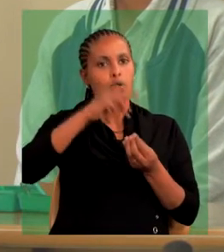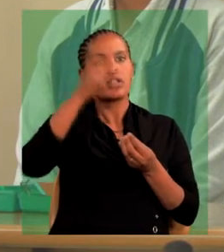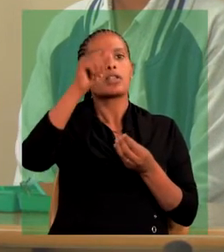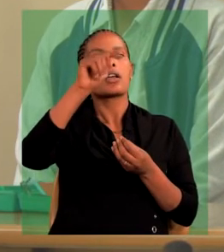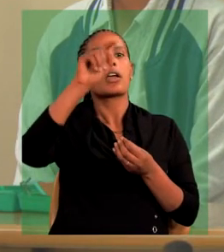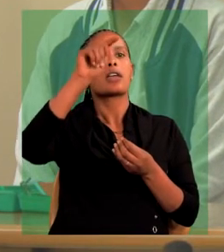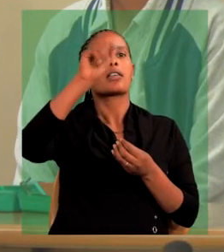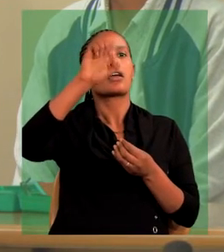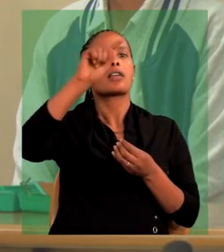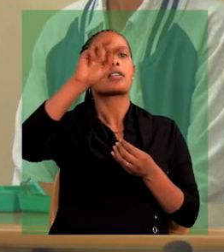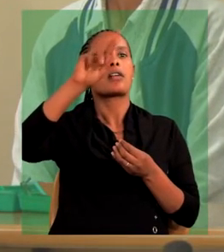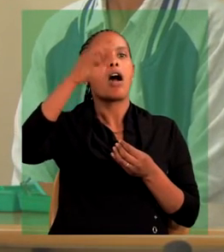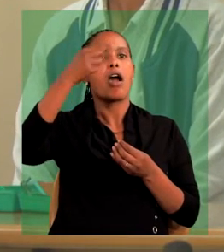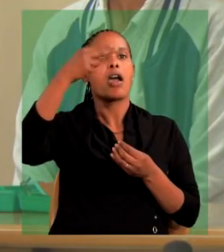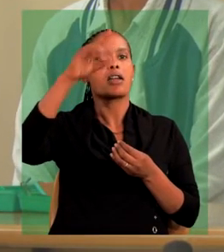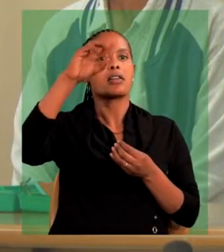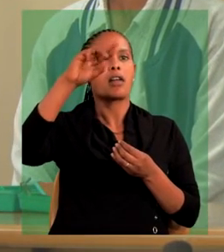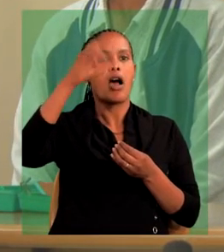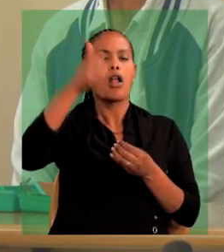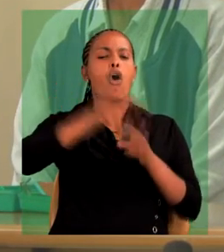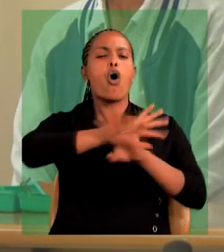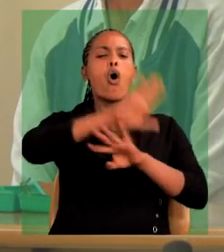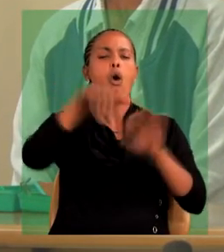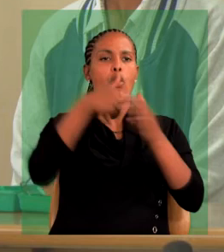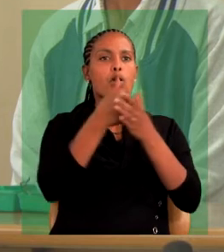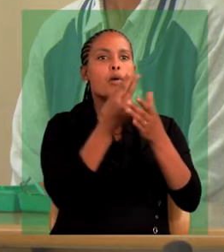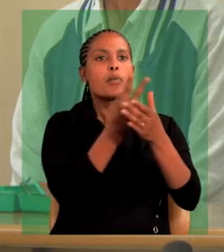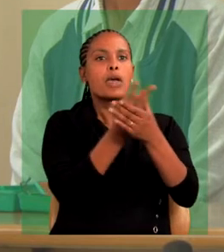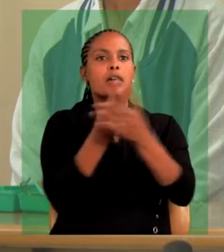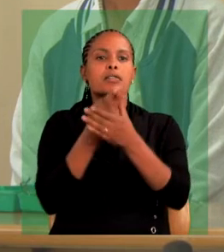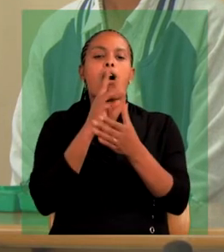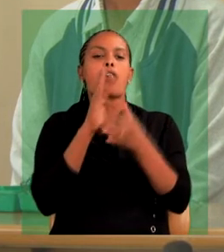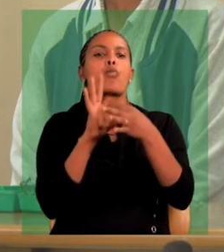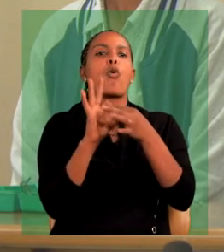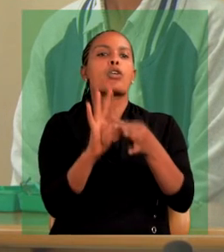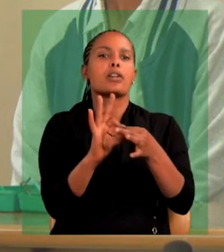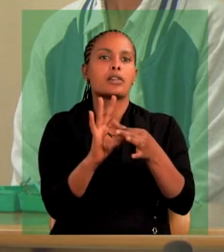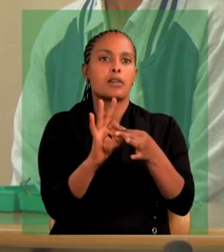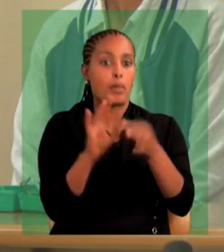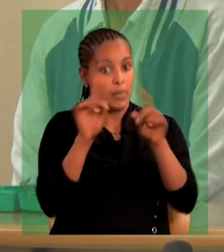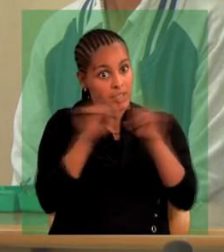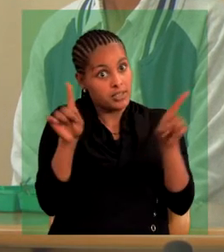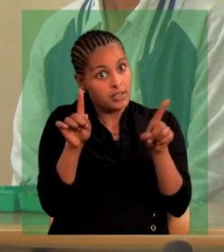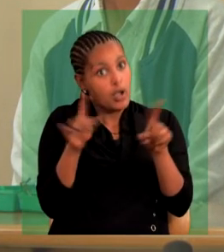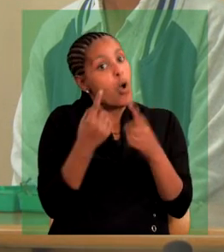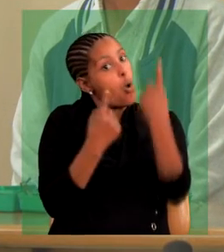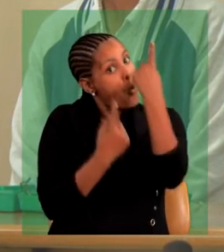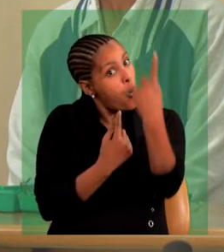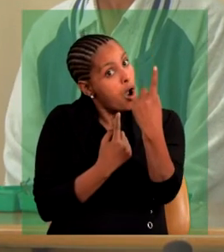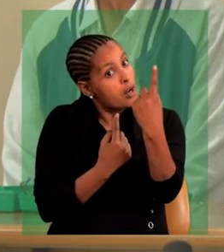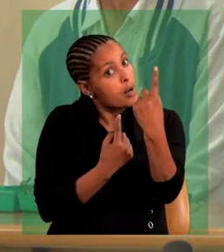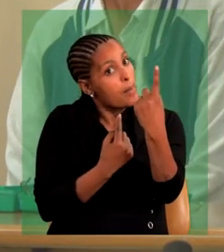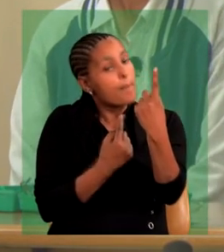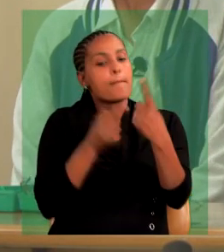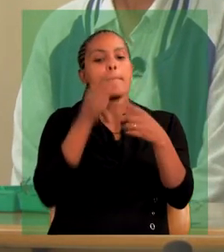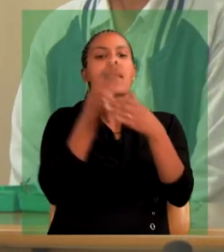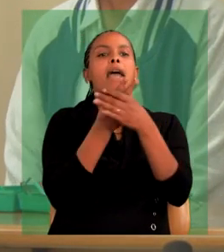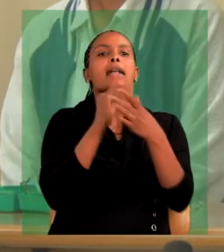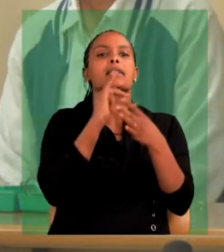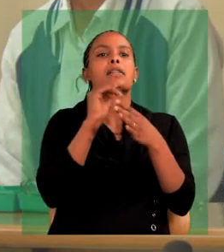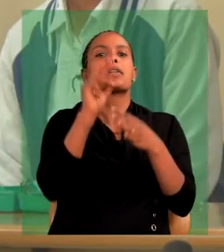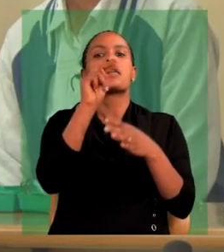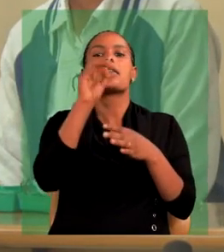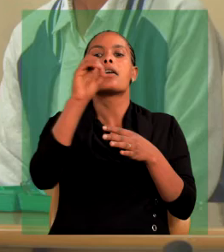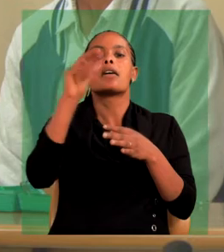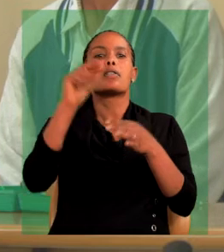tetrahedron. In this case, all pairs are bonding. But one pair is non-bonding, so